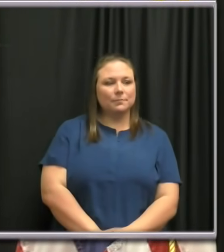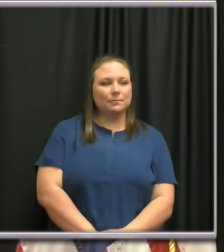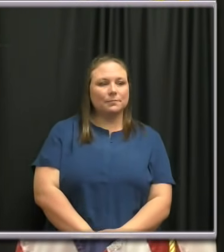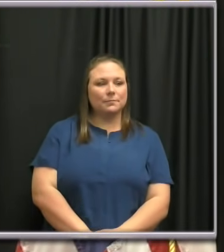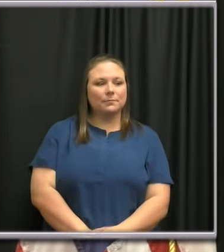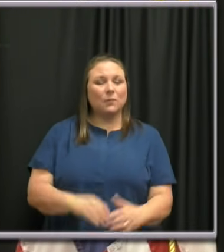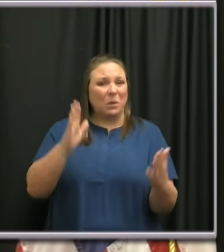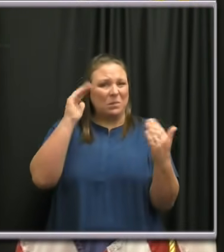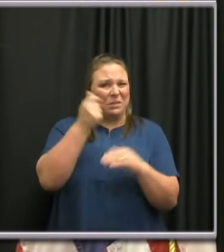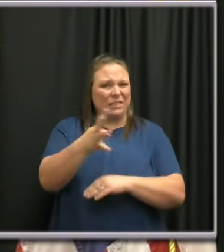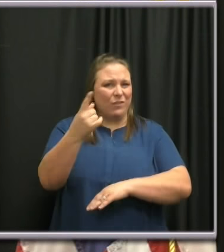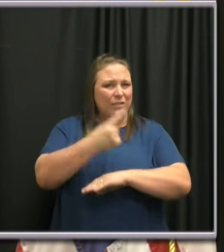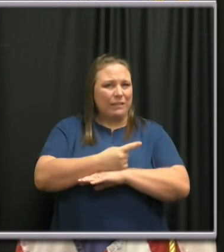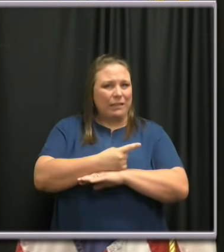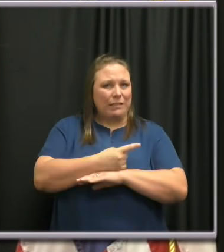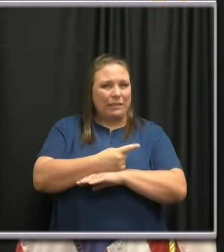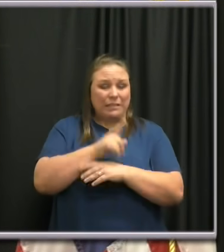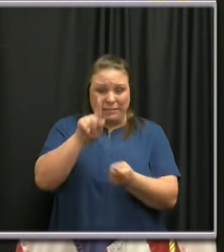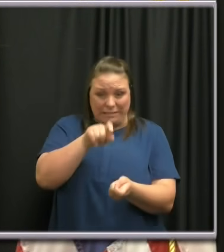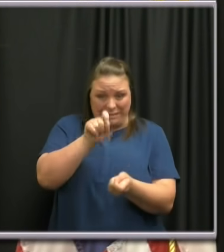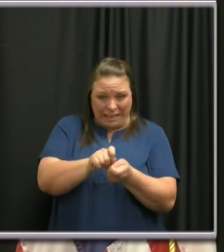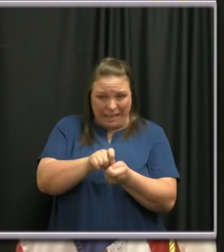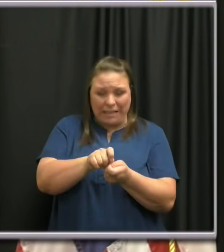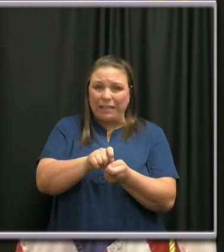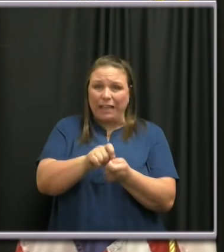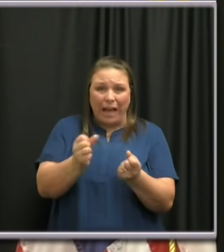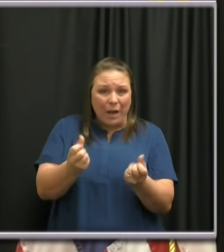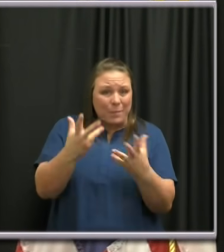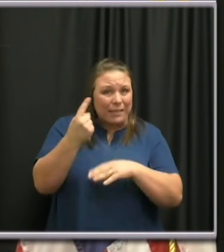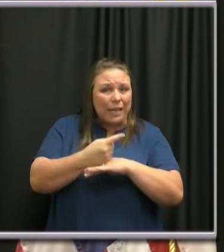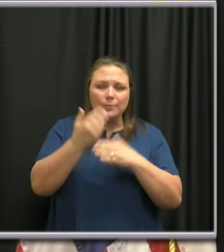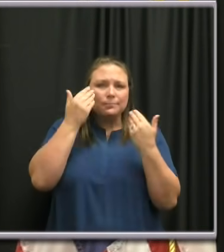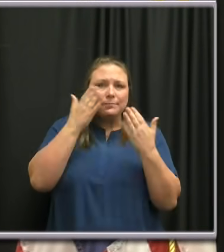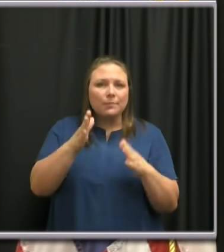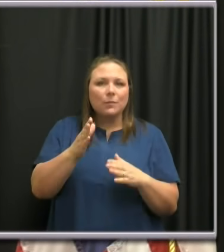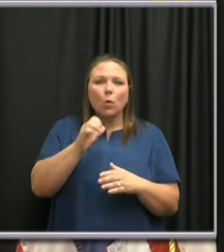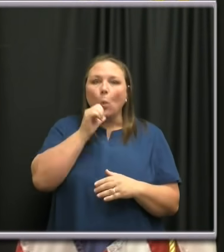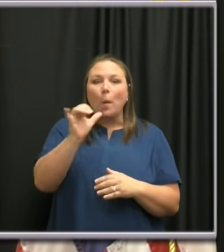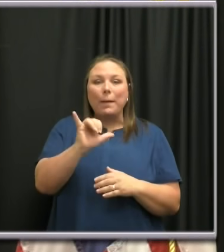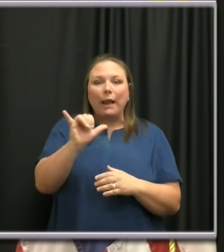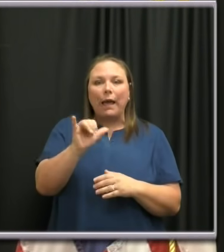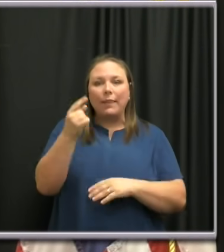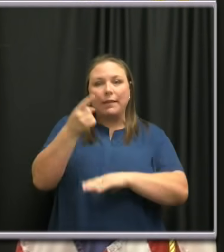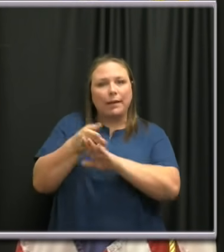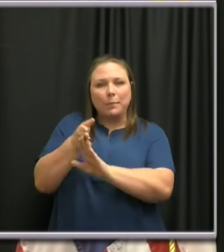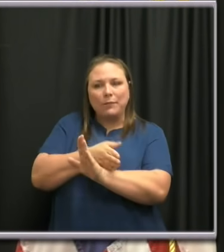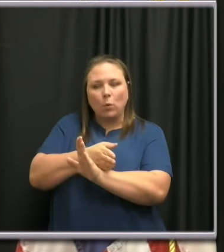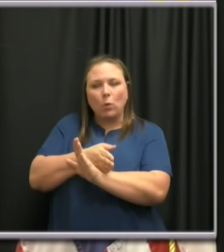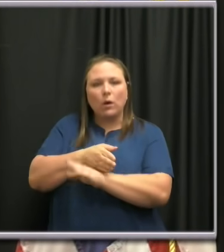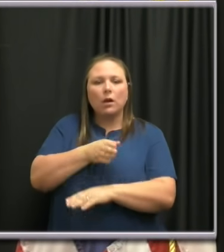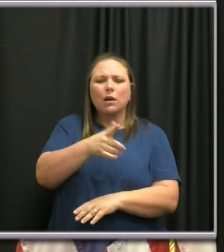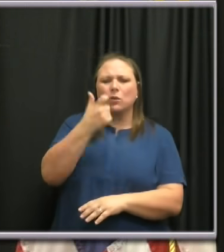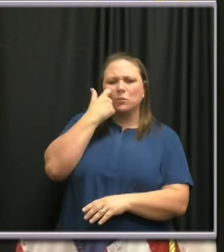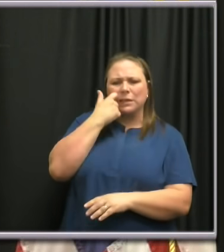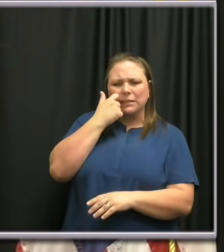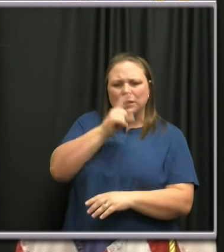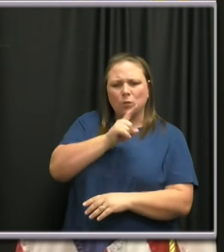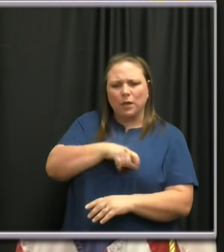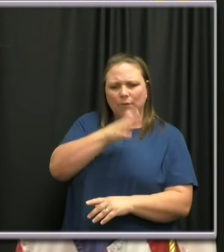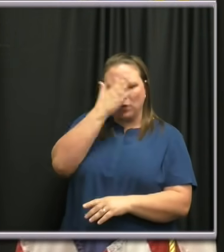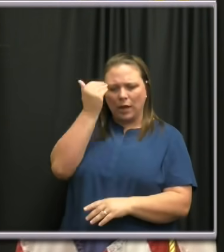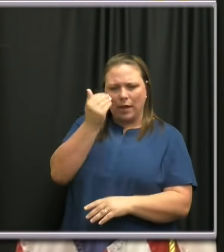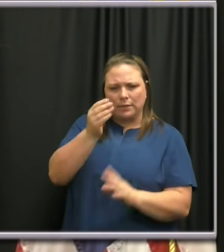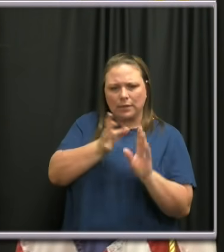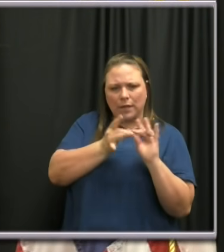We'd expect several days. I don't know exactly what that is, but it won't be like the next day. And then the last question I forgot